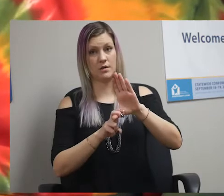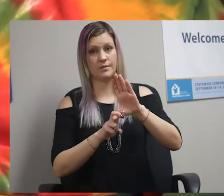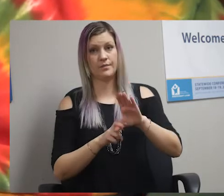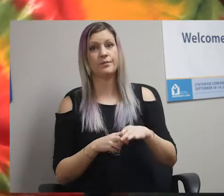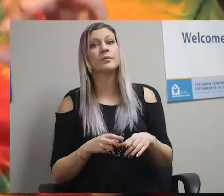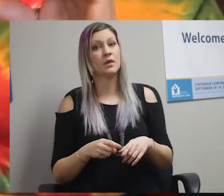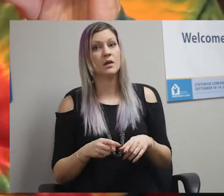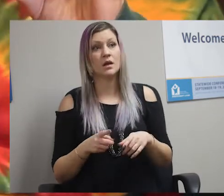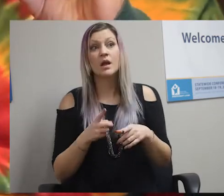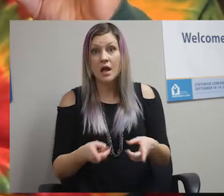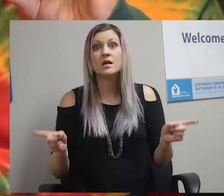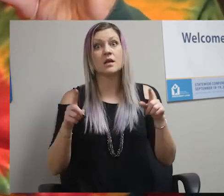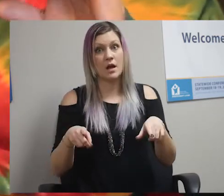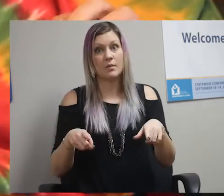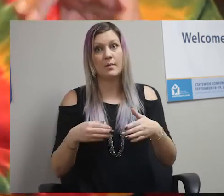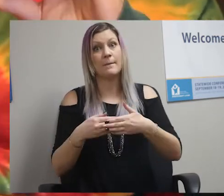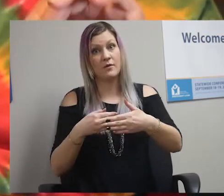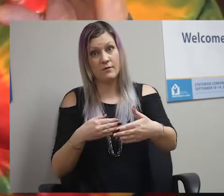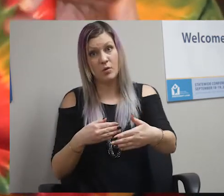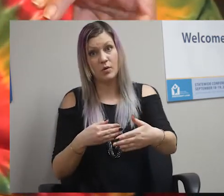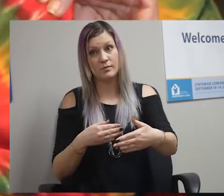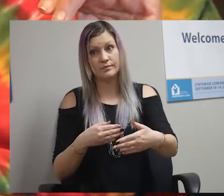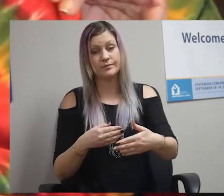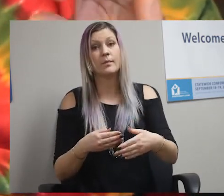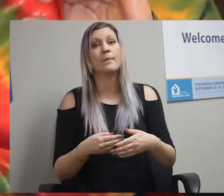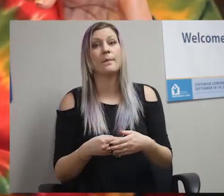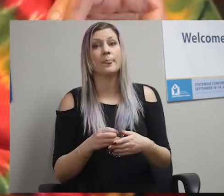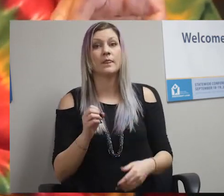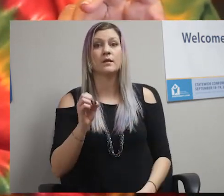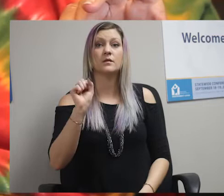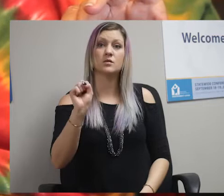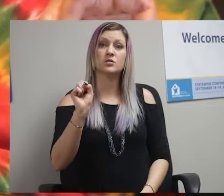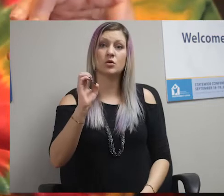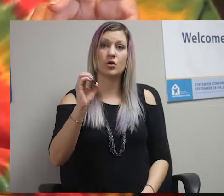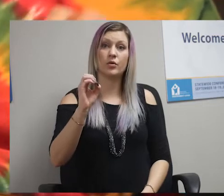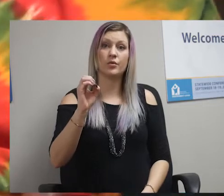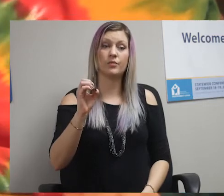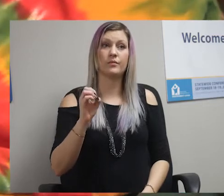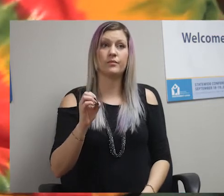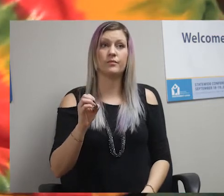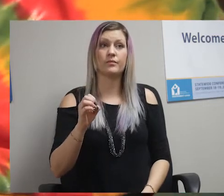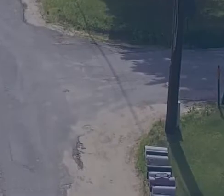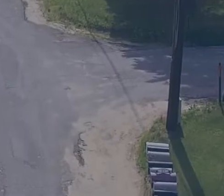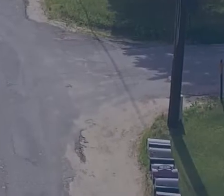Yep. So it's an immediate response mechanism if you have an